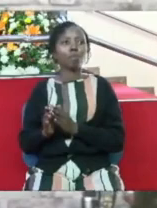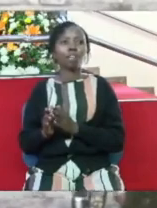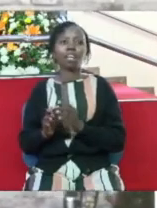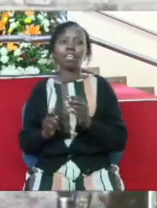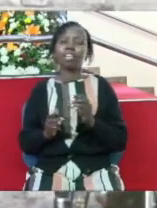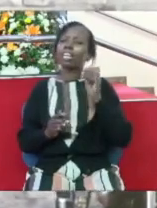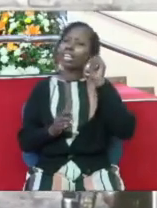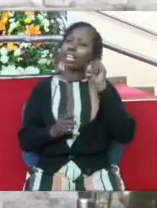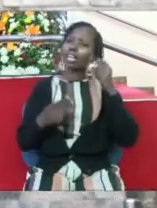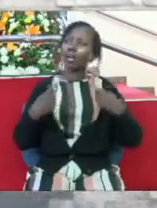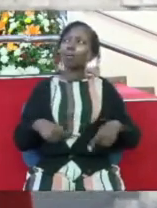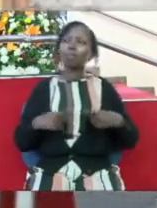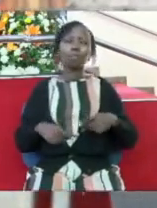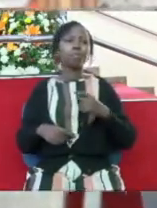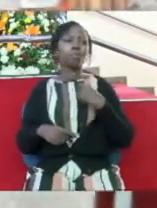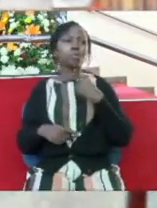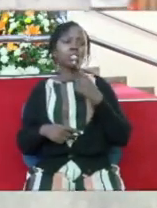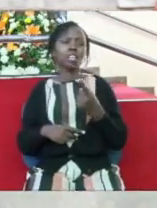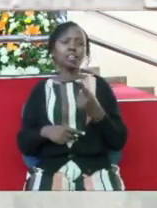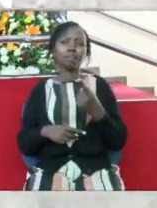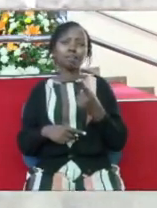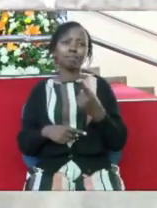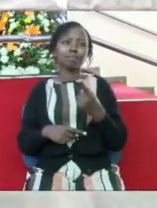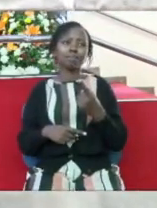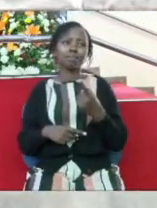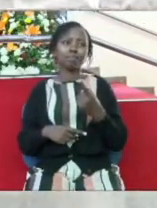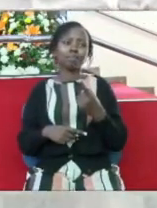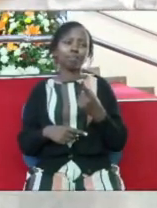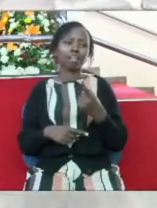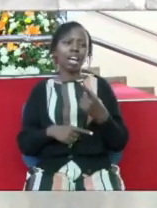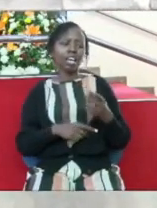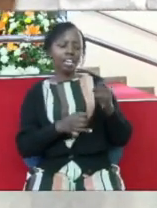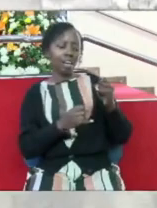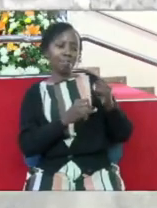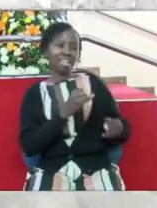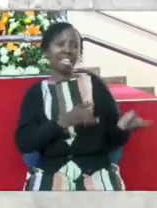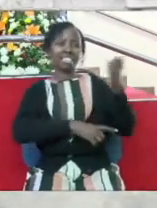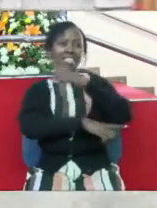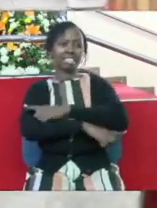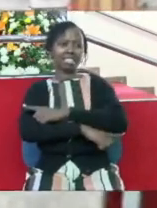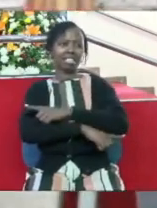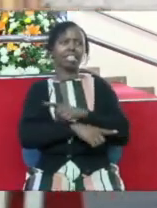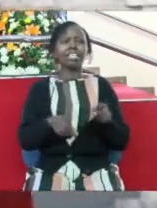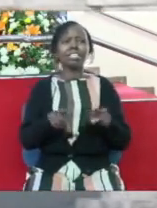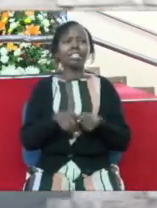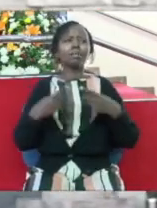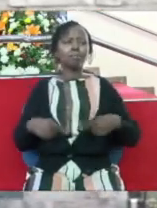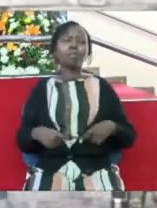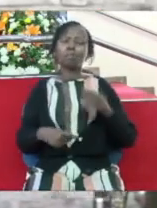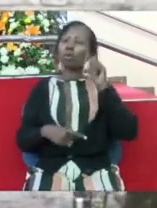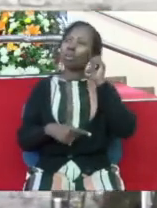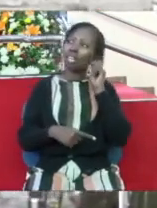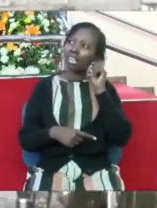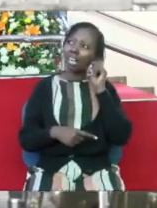people talk about the end time revival. Tunasikia watu wakisema ufufuo wa siku za mwisho. Most of us have heard that there is a next move of God. Wengine